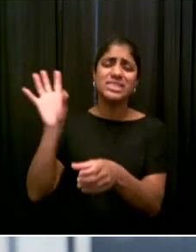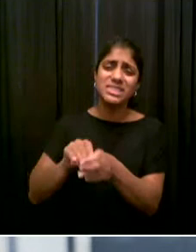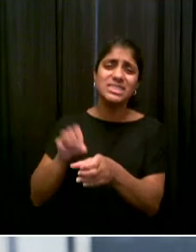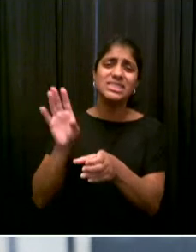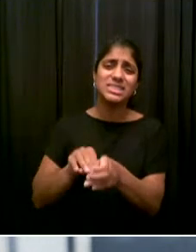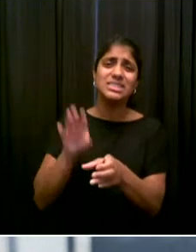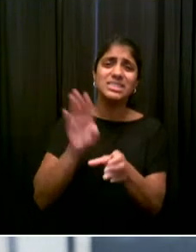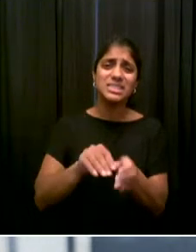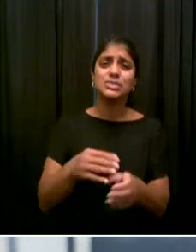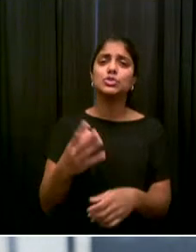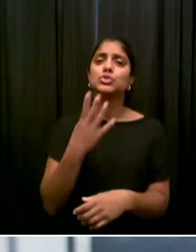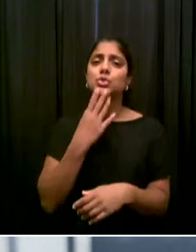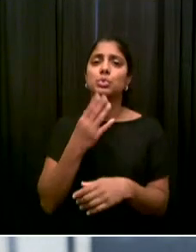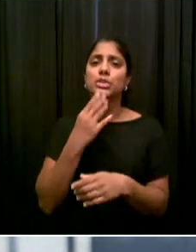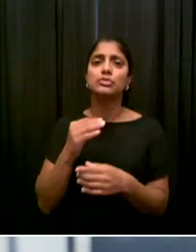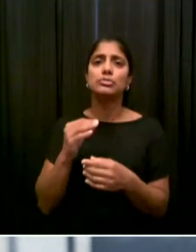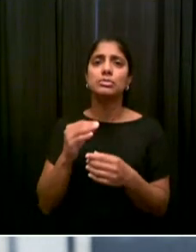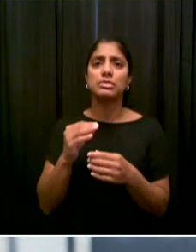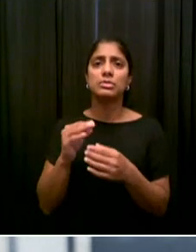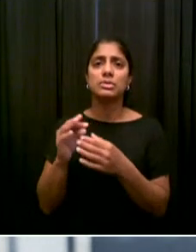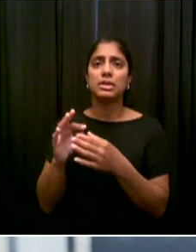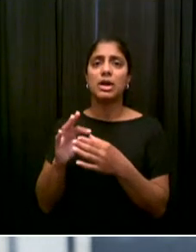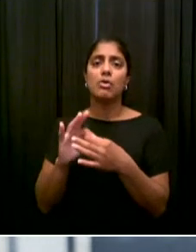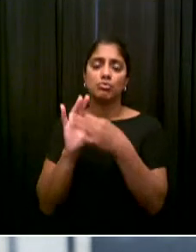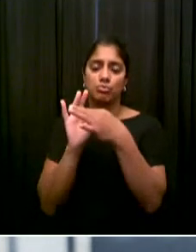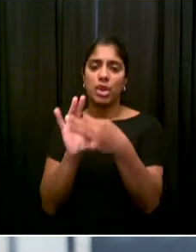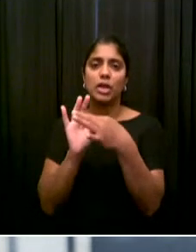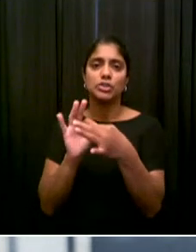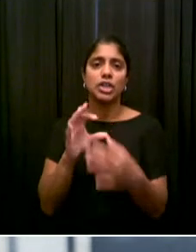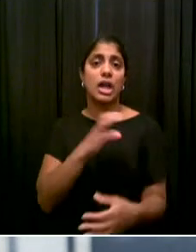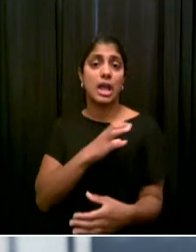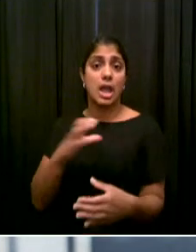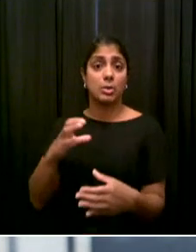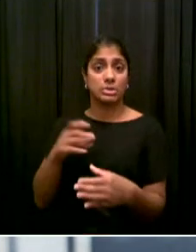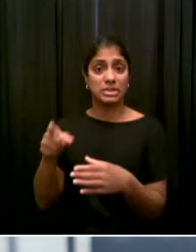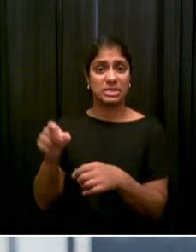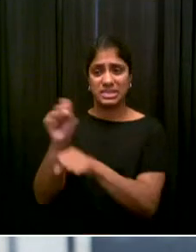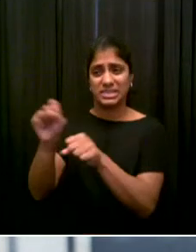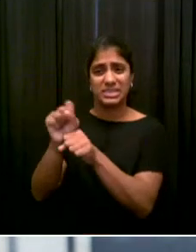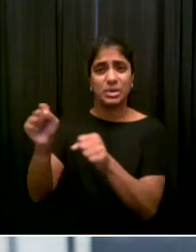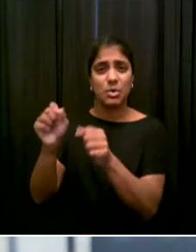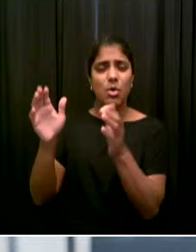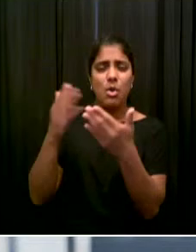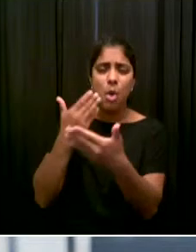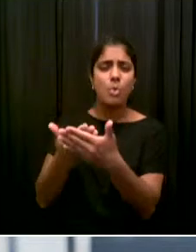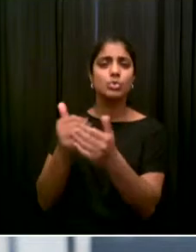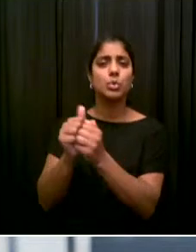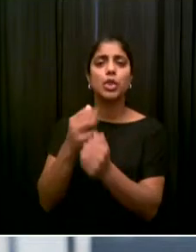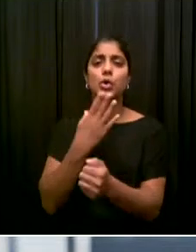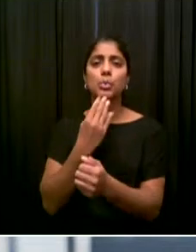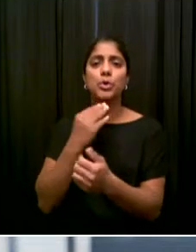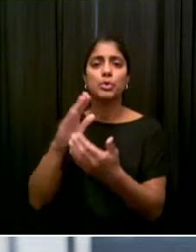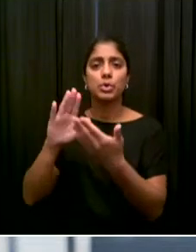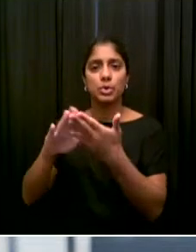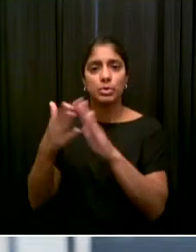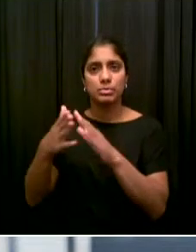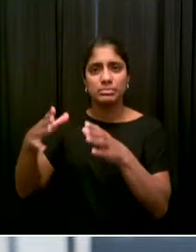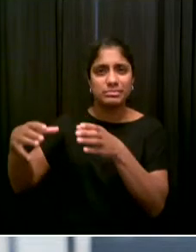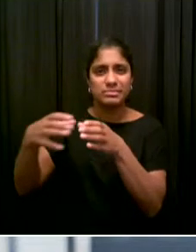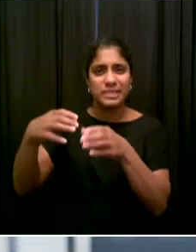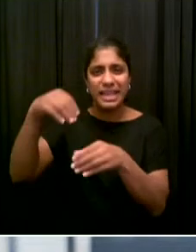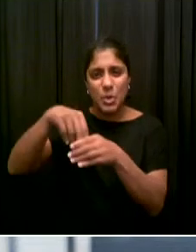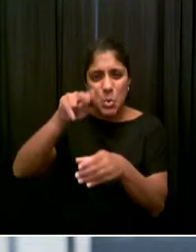the concerns of the Jewish community and supporting the needs of the community, but it's gone so much farther. He has been one of the great agents of unity, one of the